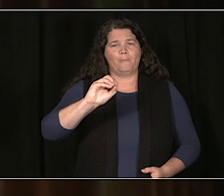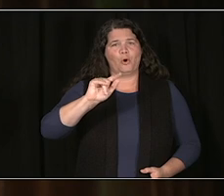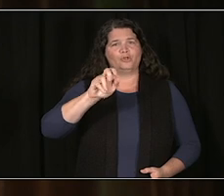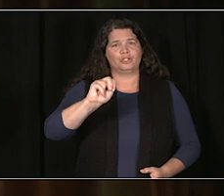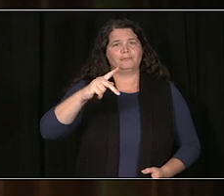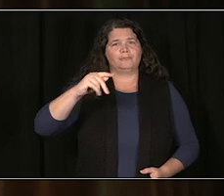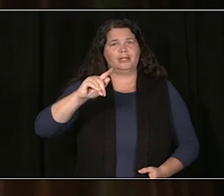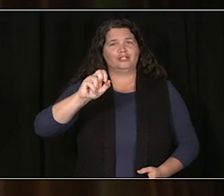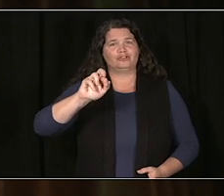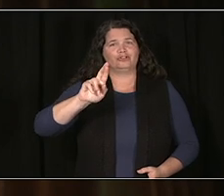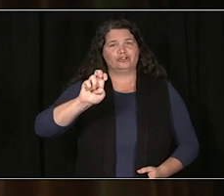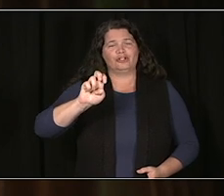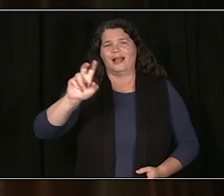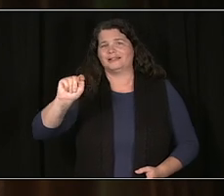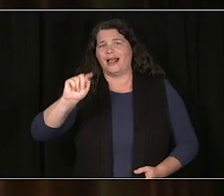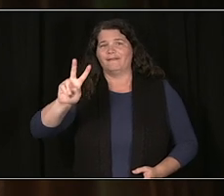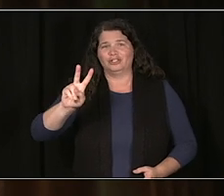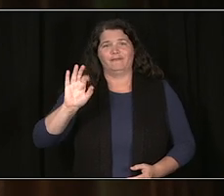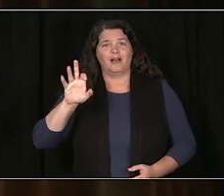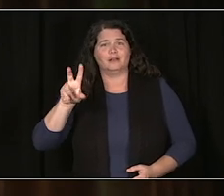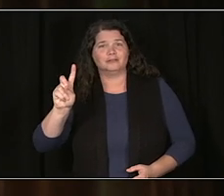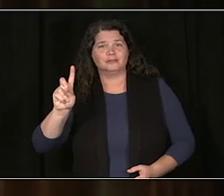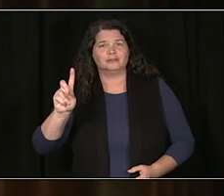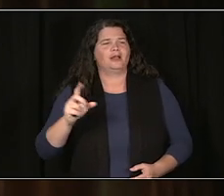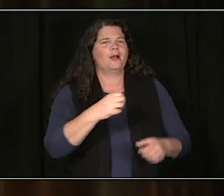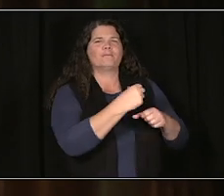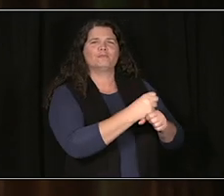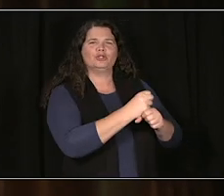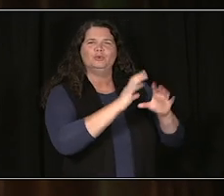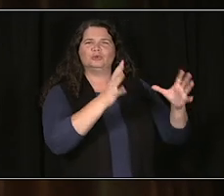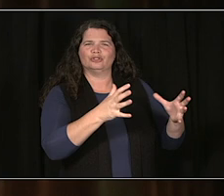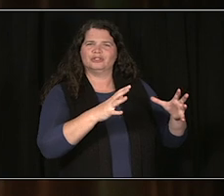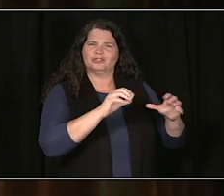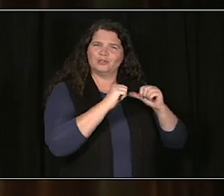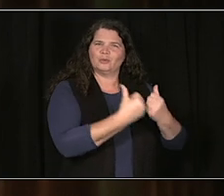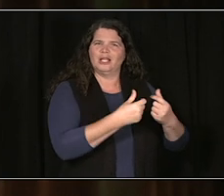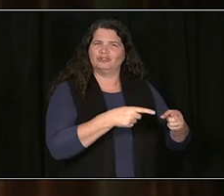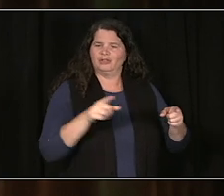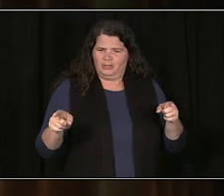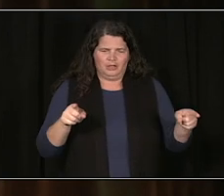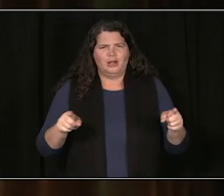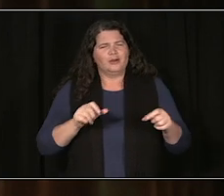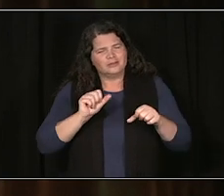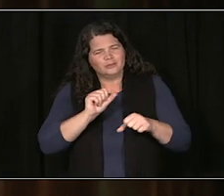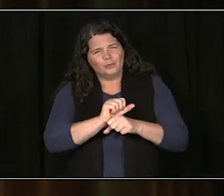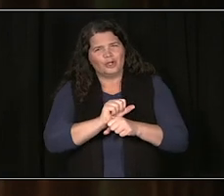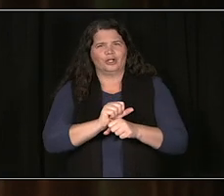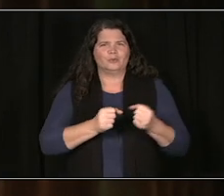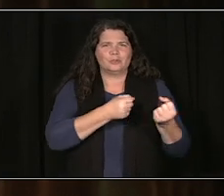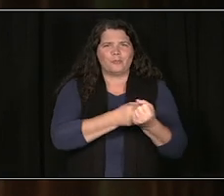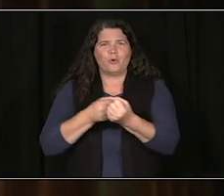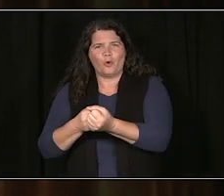Commercial Producers. And when I did that work, it was to help the industry. And most of the work that we did was for